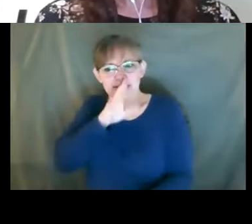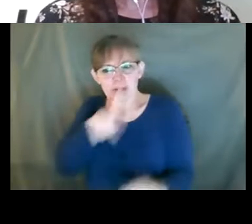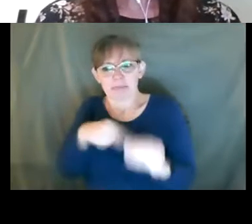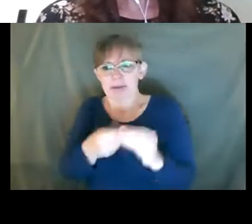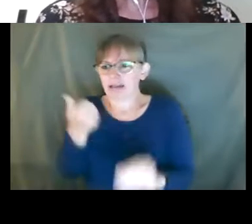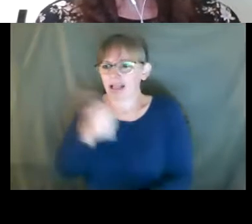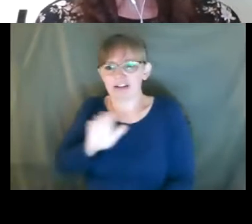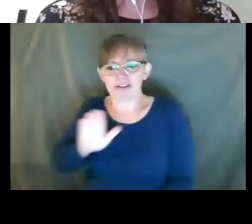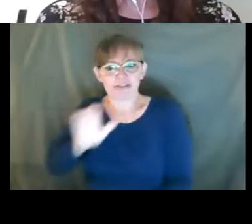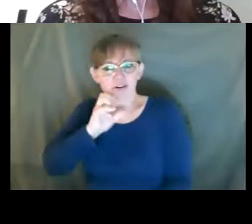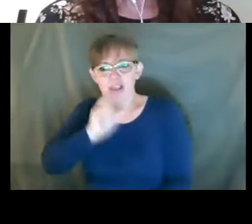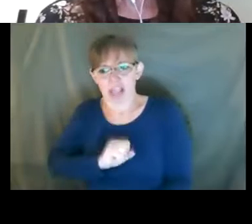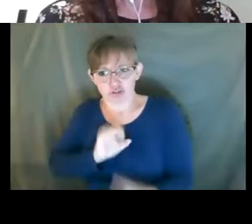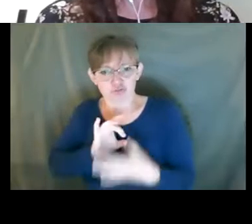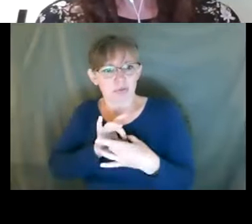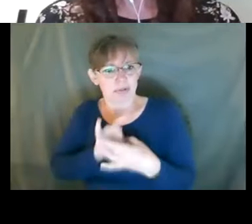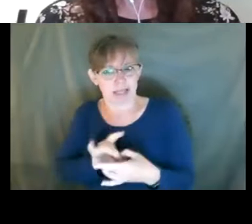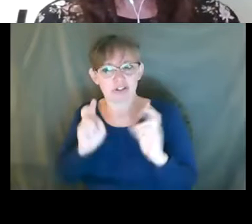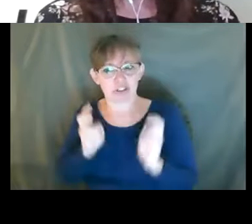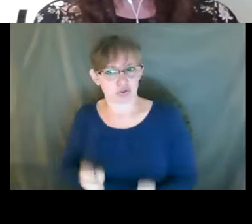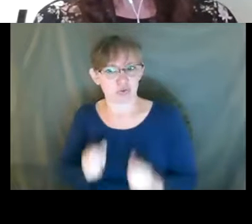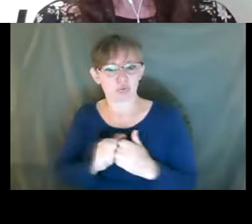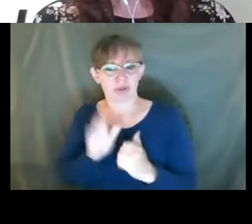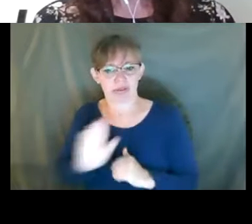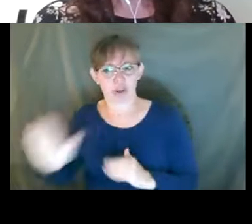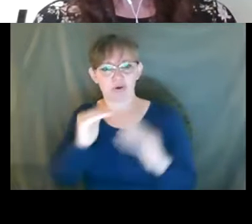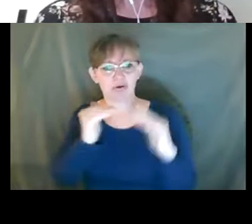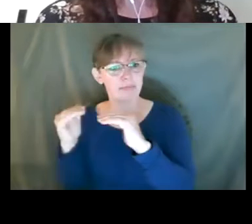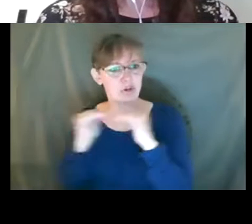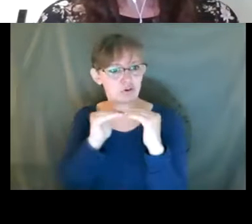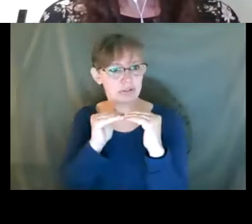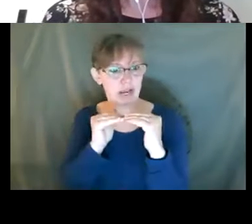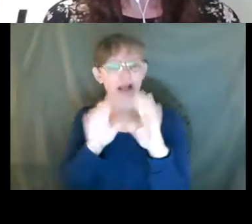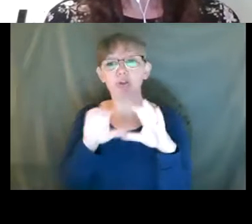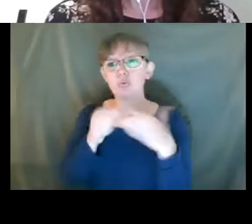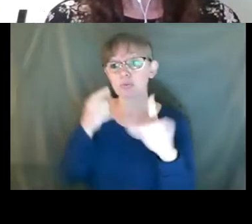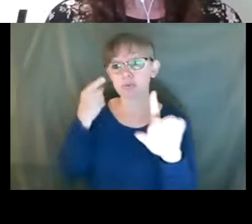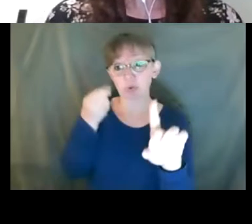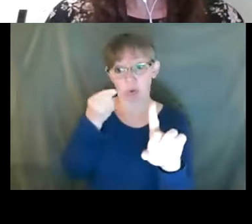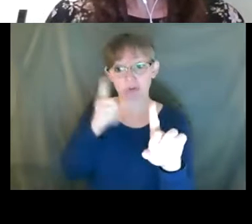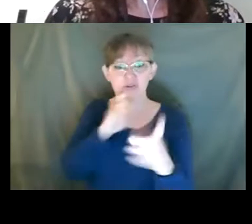peers. And group sessions should be designed to meet older adults' needs.